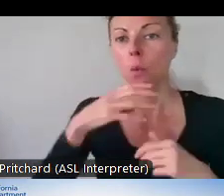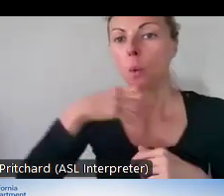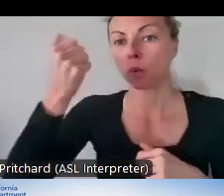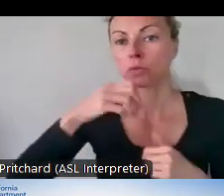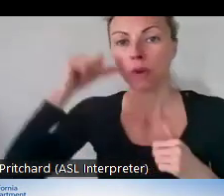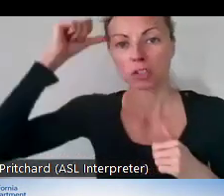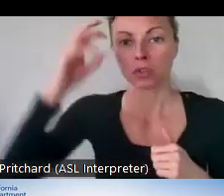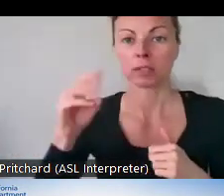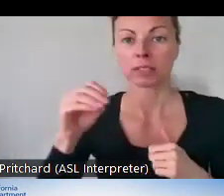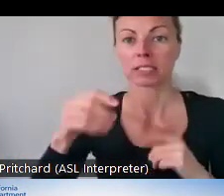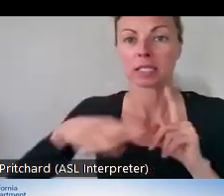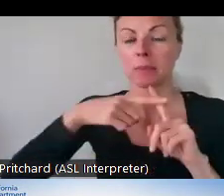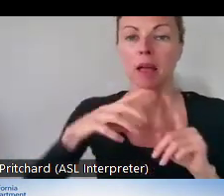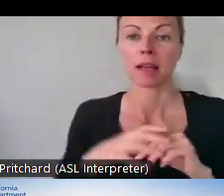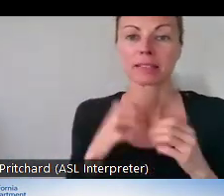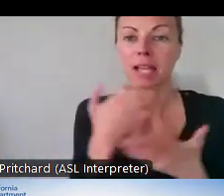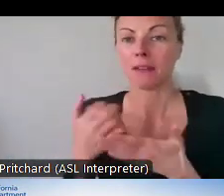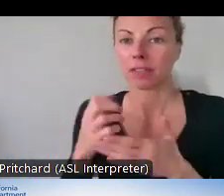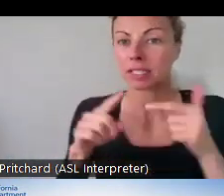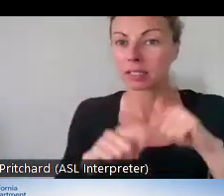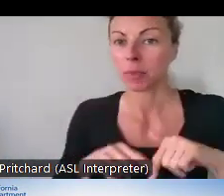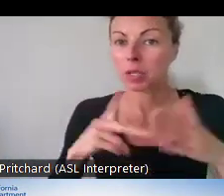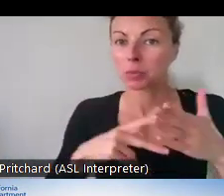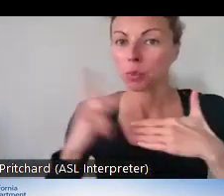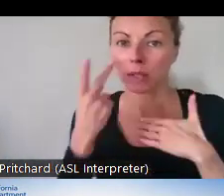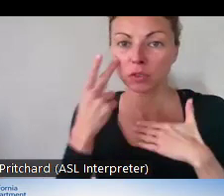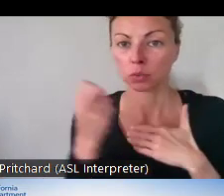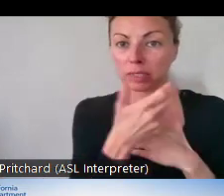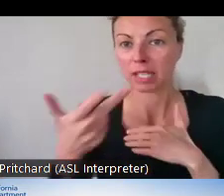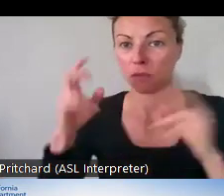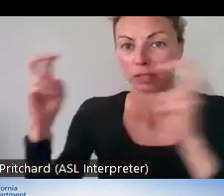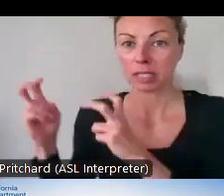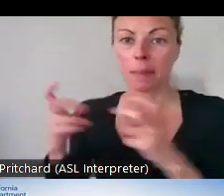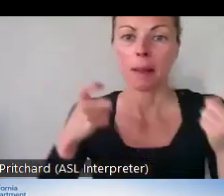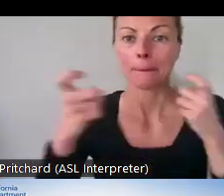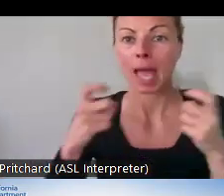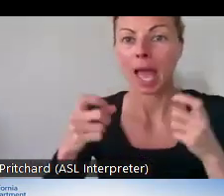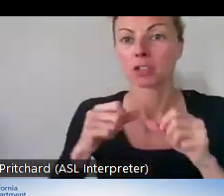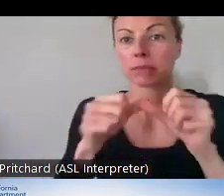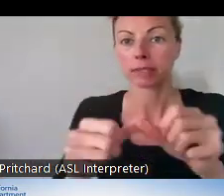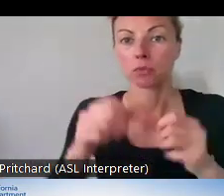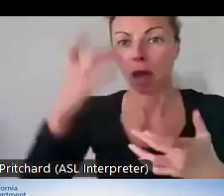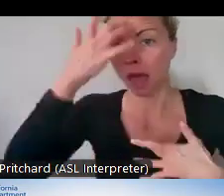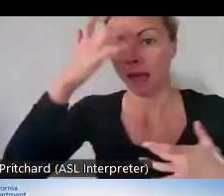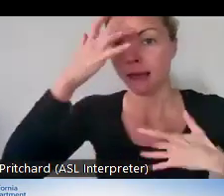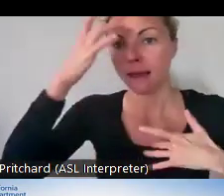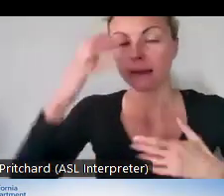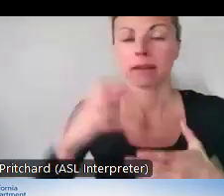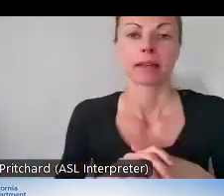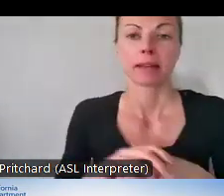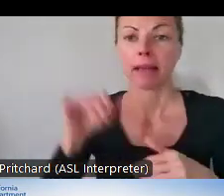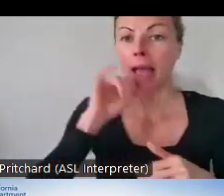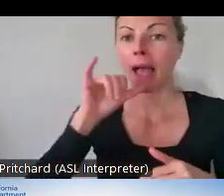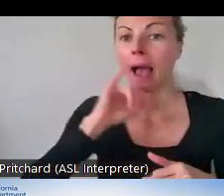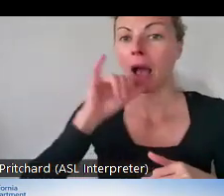through evidence-based programs, and on the screen you see several of the topics: managing chronic conditions, alcohol and substance